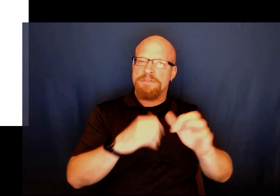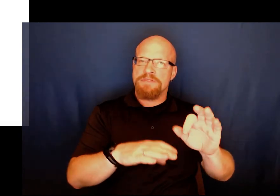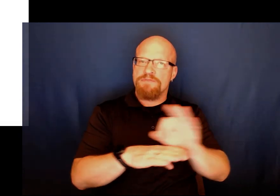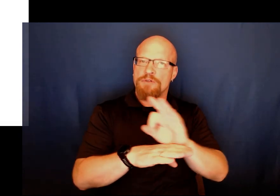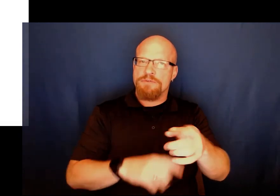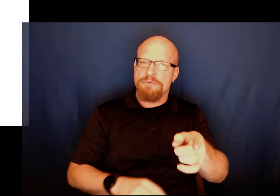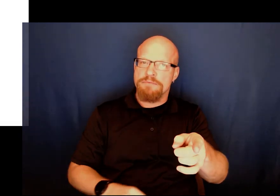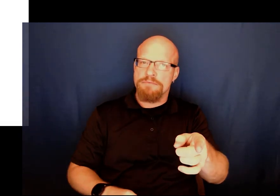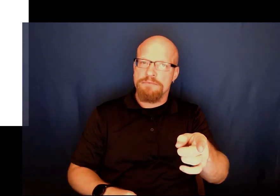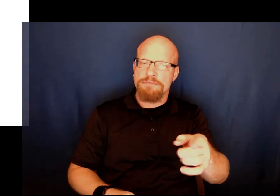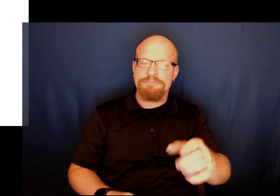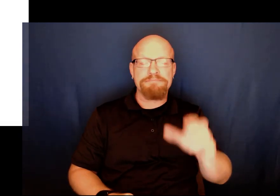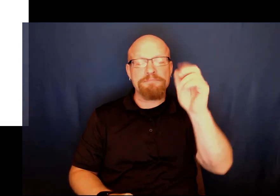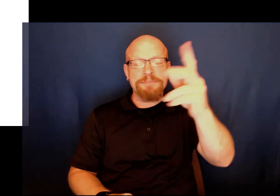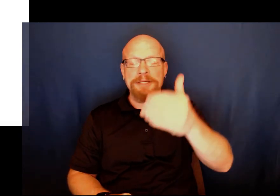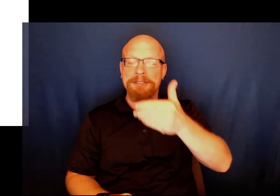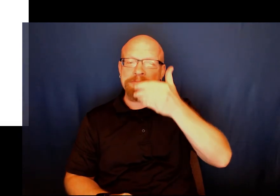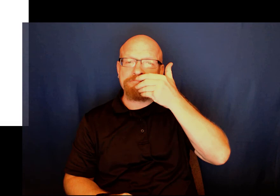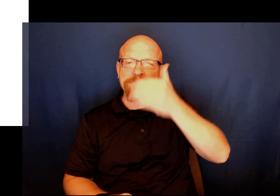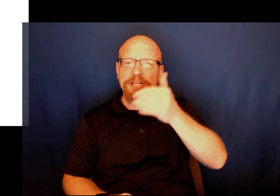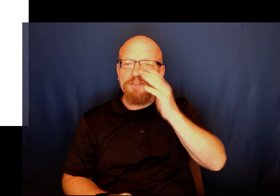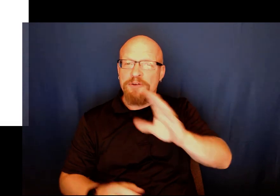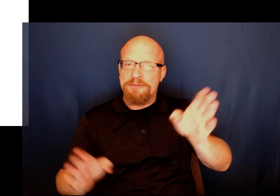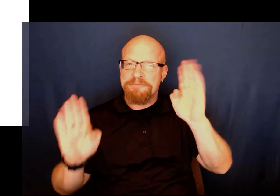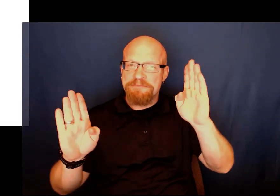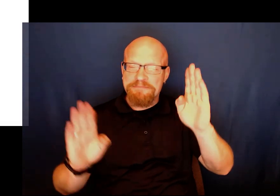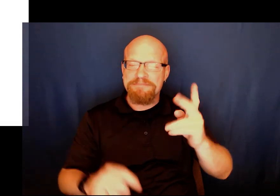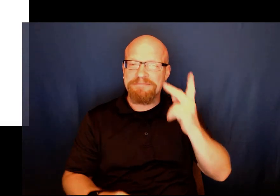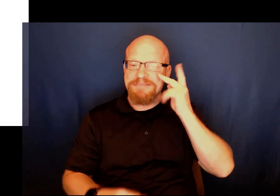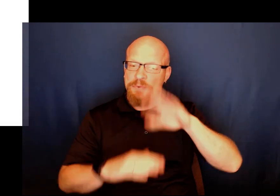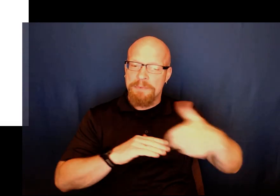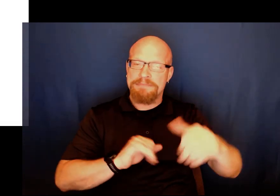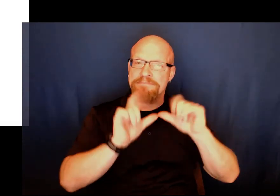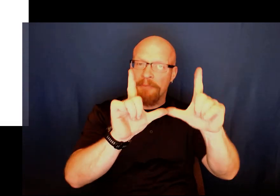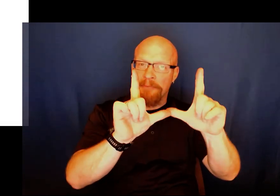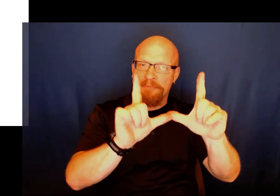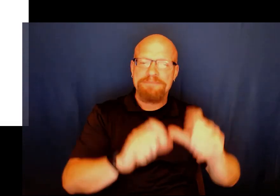graph. So it is a function. Okay, thank you for your attention and see you next vlog.